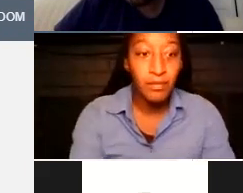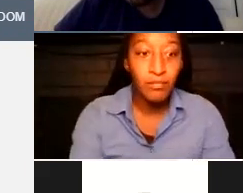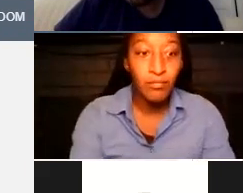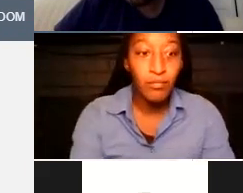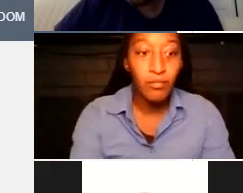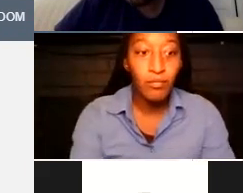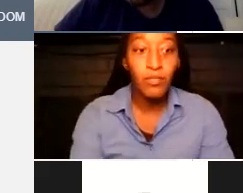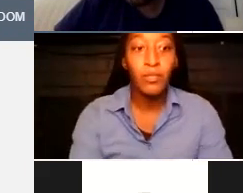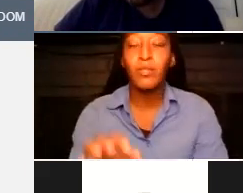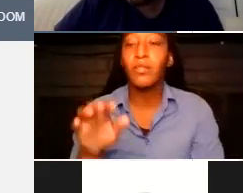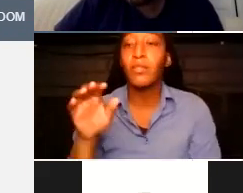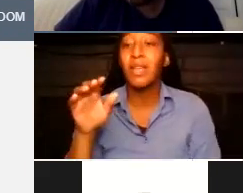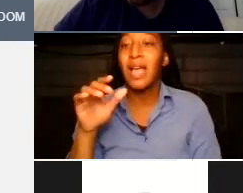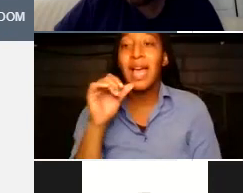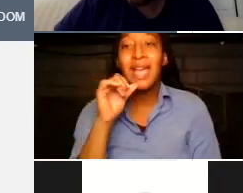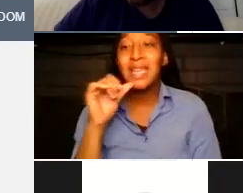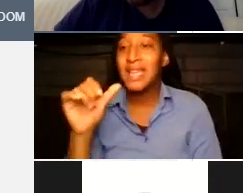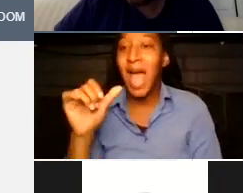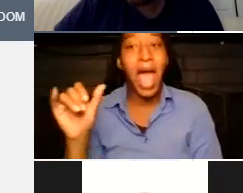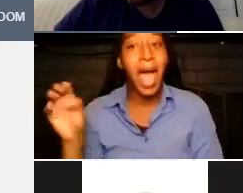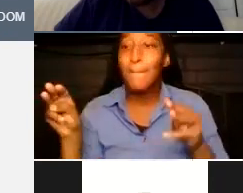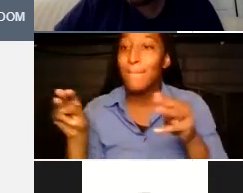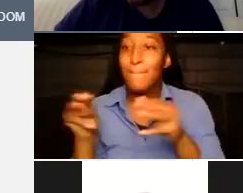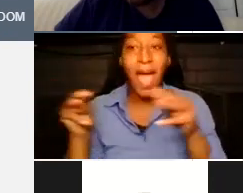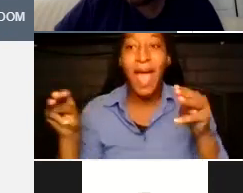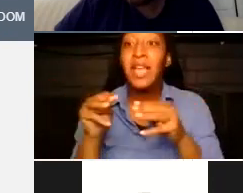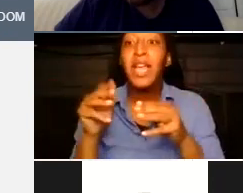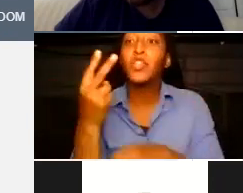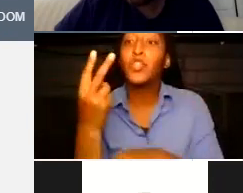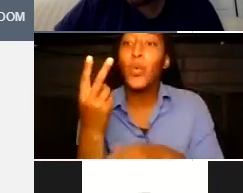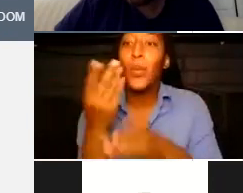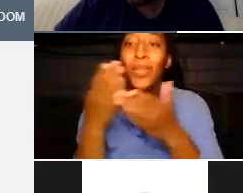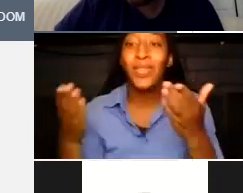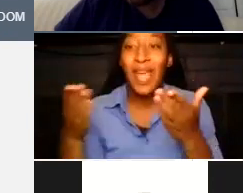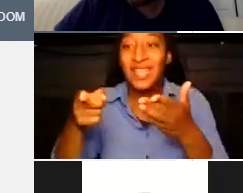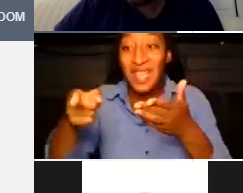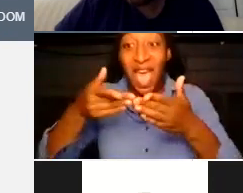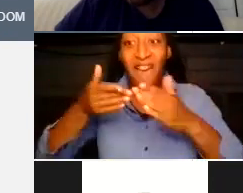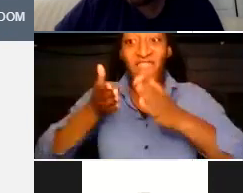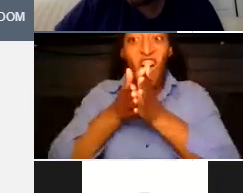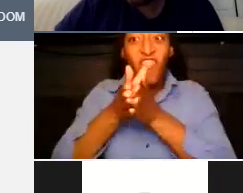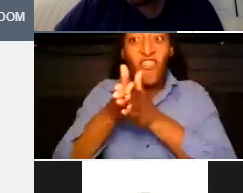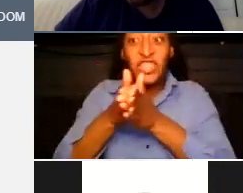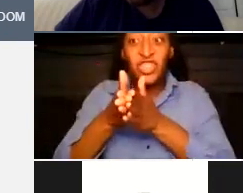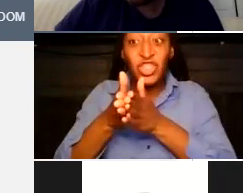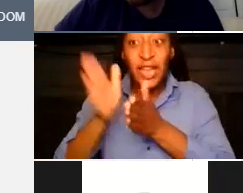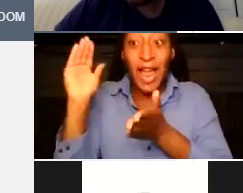magnets. Those are two objects sliding on a frictionless surface, like two blocks sliding on